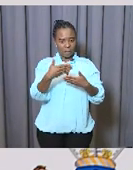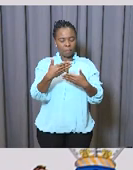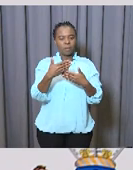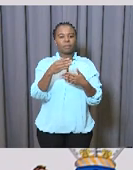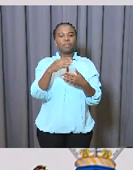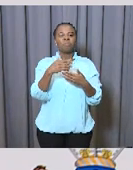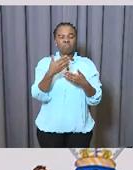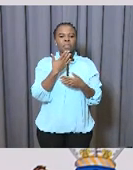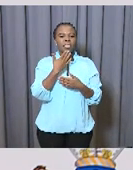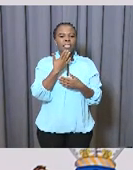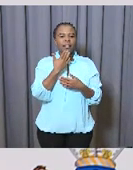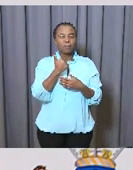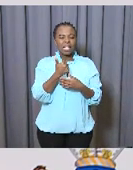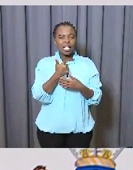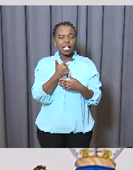please,